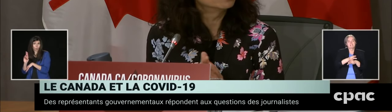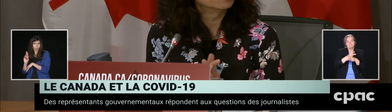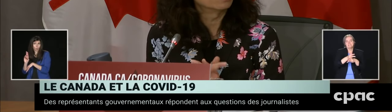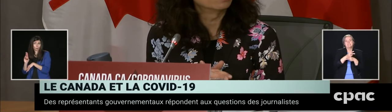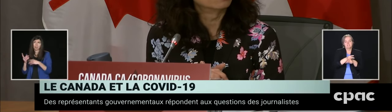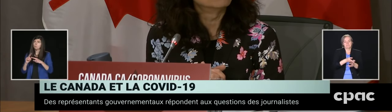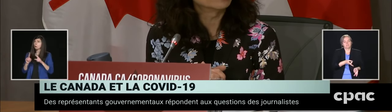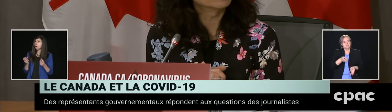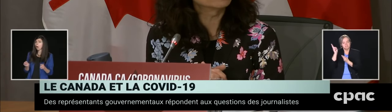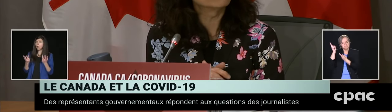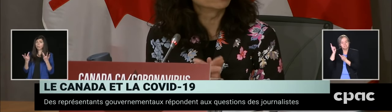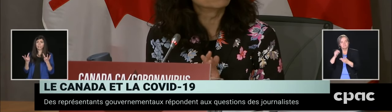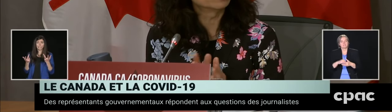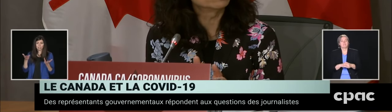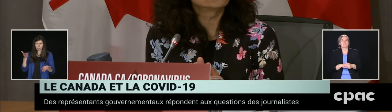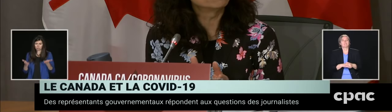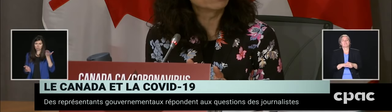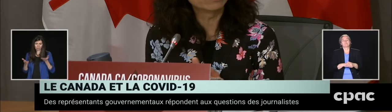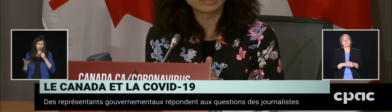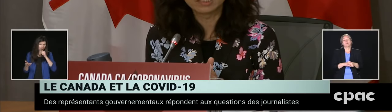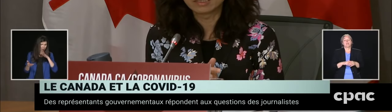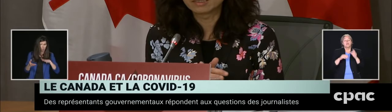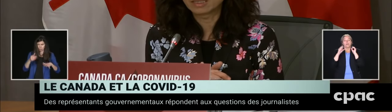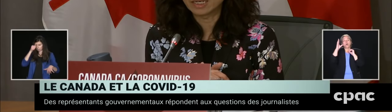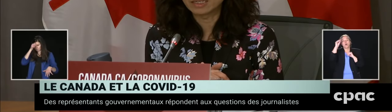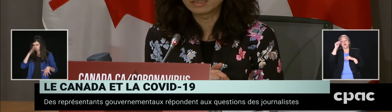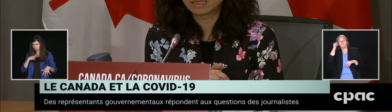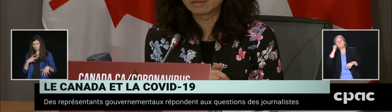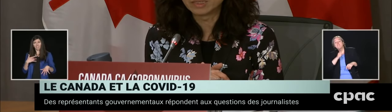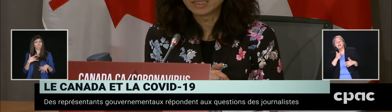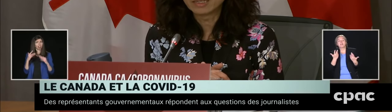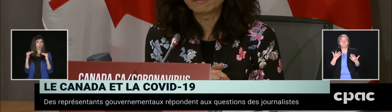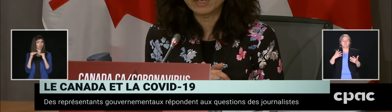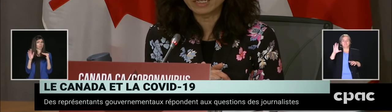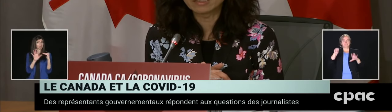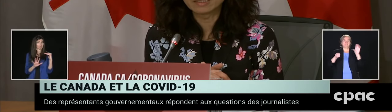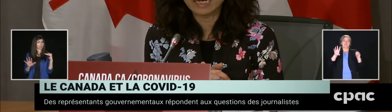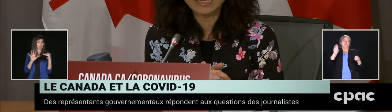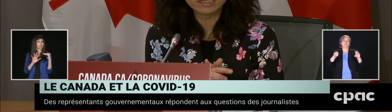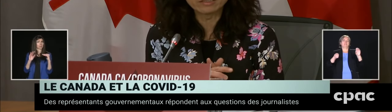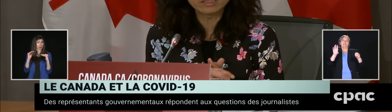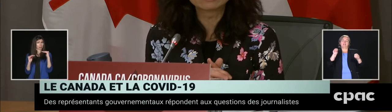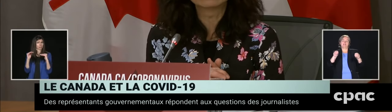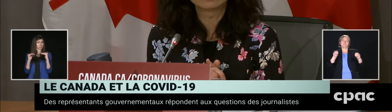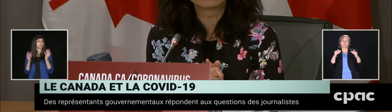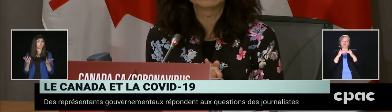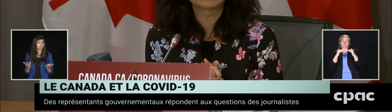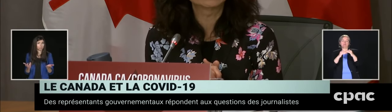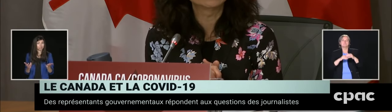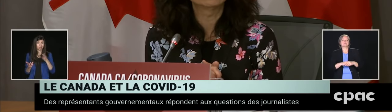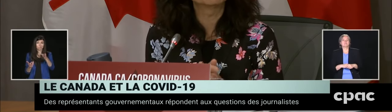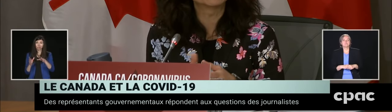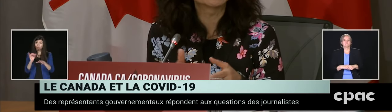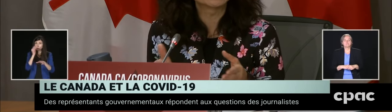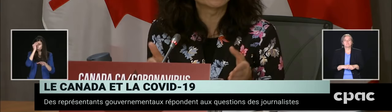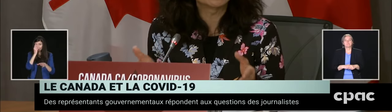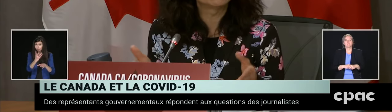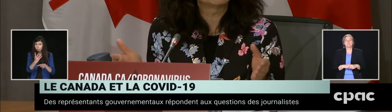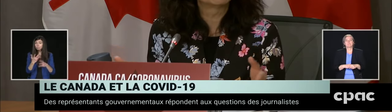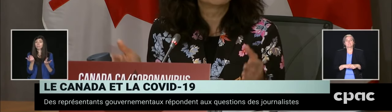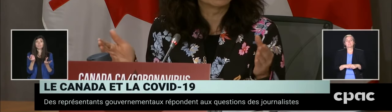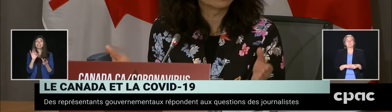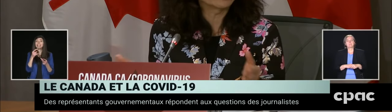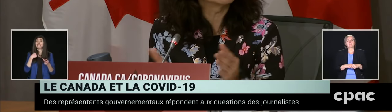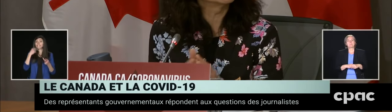equal. Another phenomenon to remember is that, in fact, is adults, particularly the working